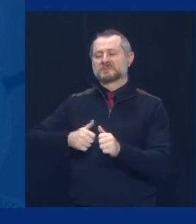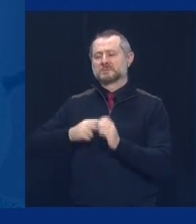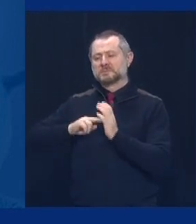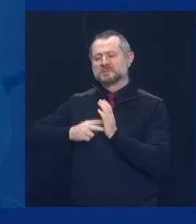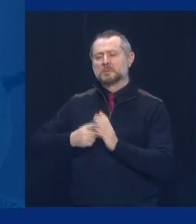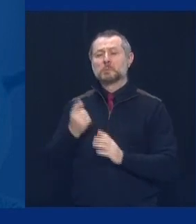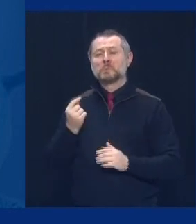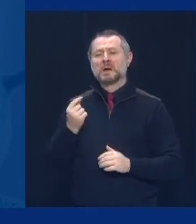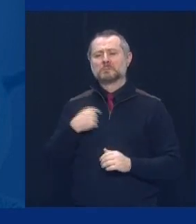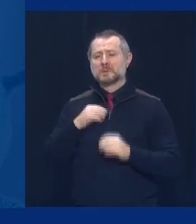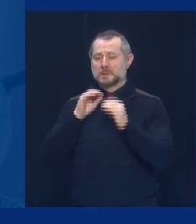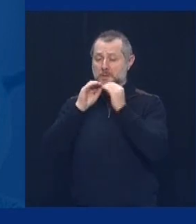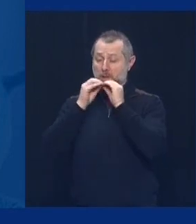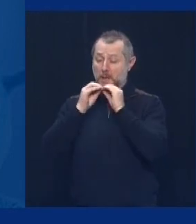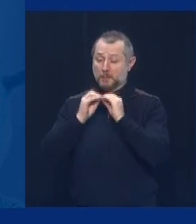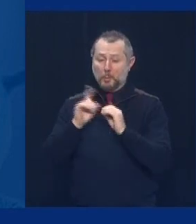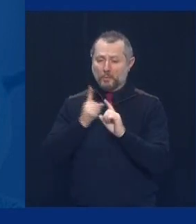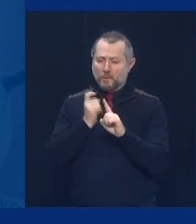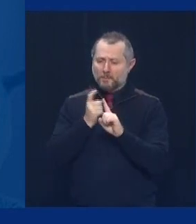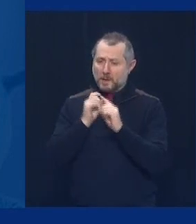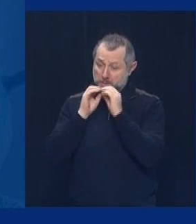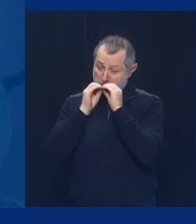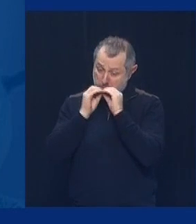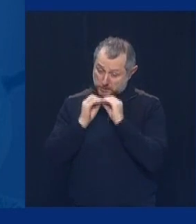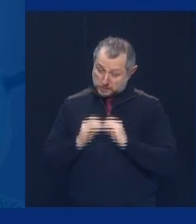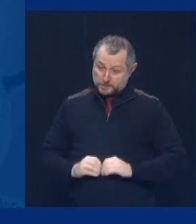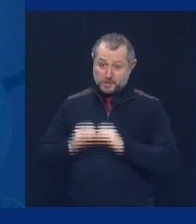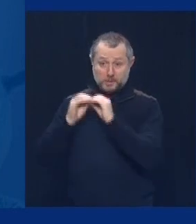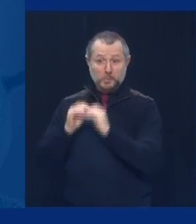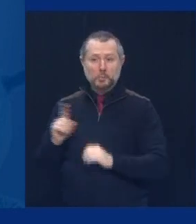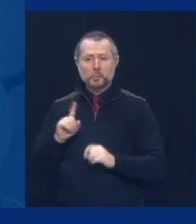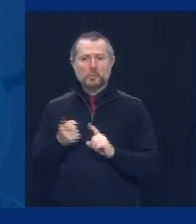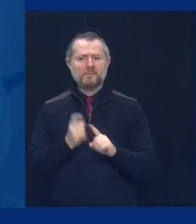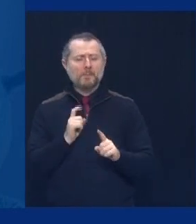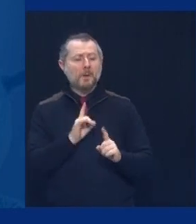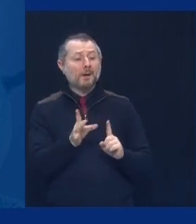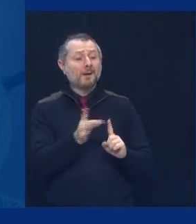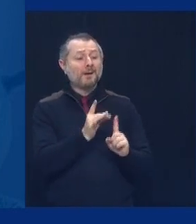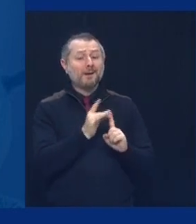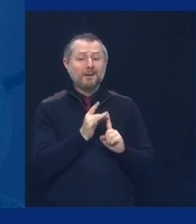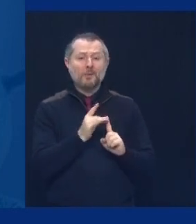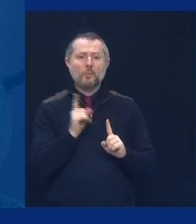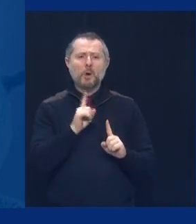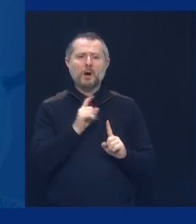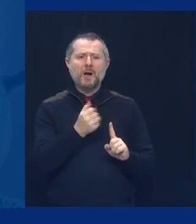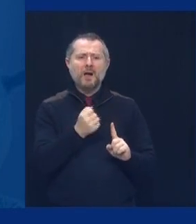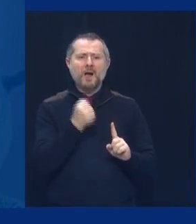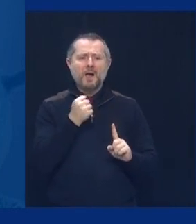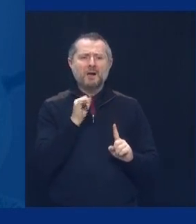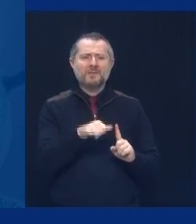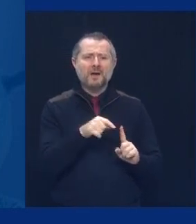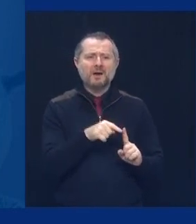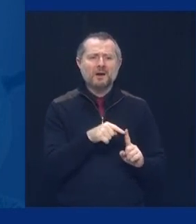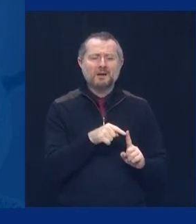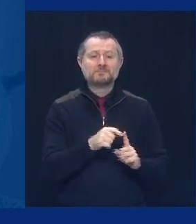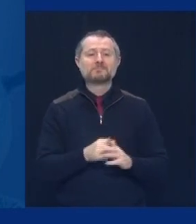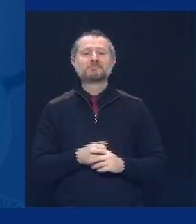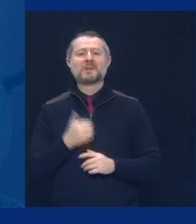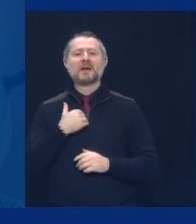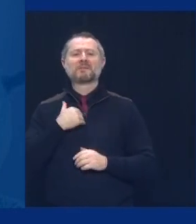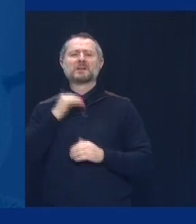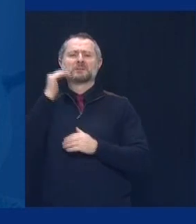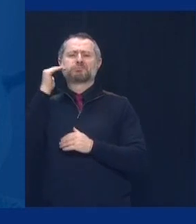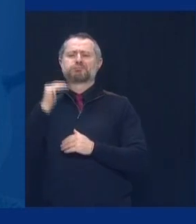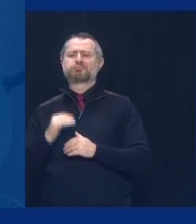data. Where are the new cases coming from, right? You want to know